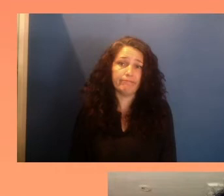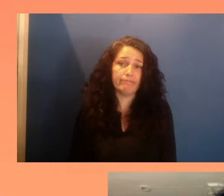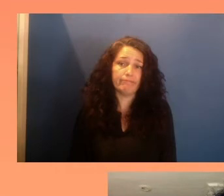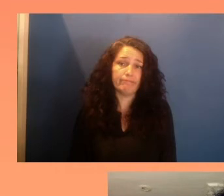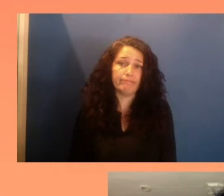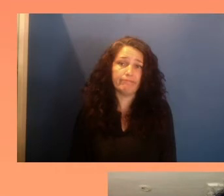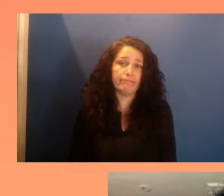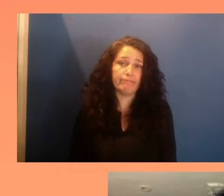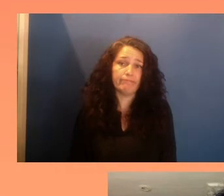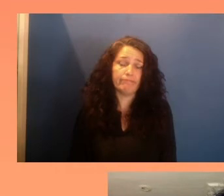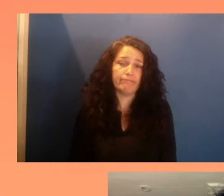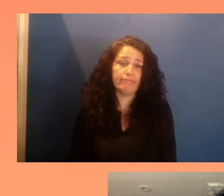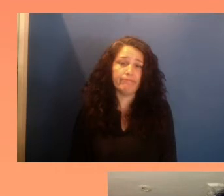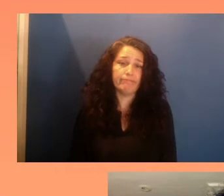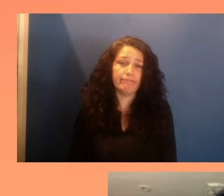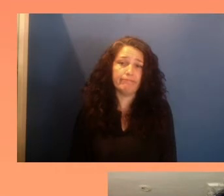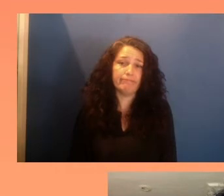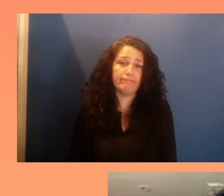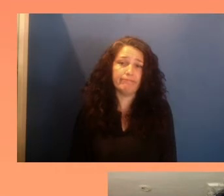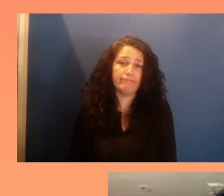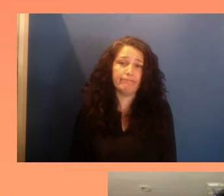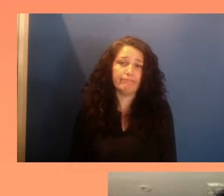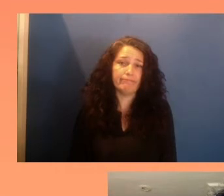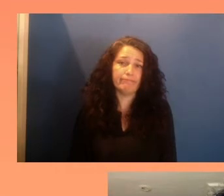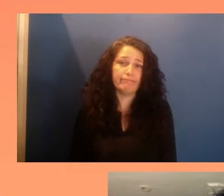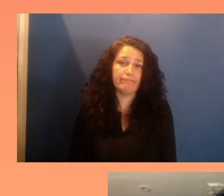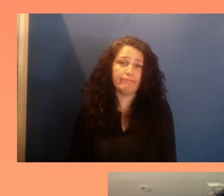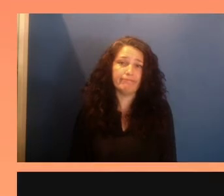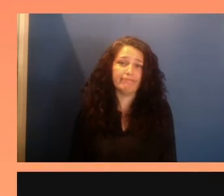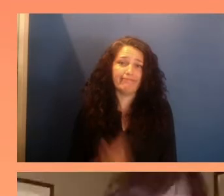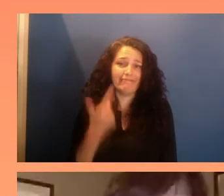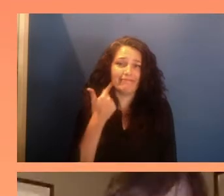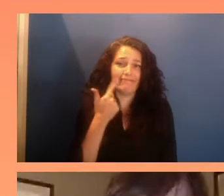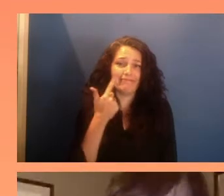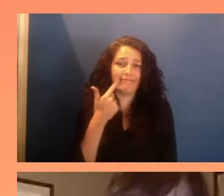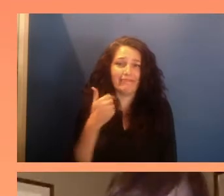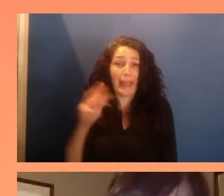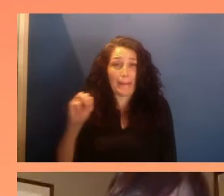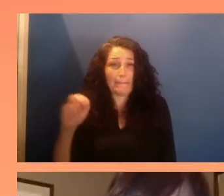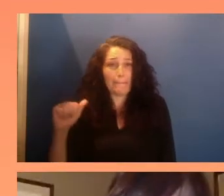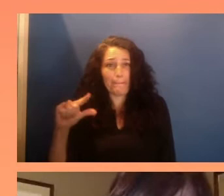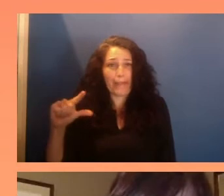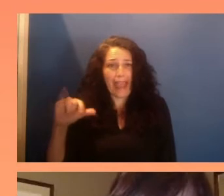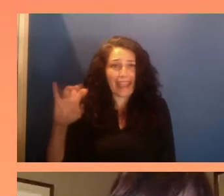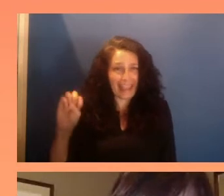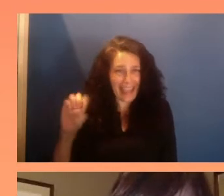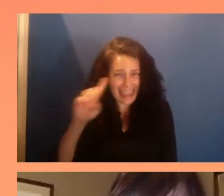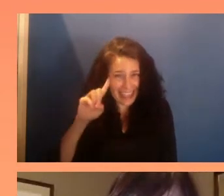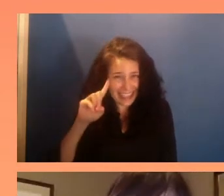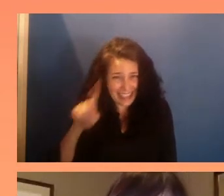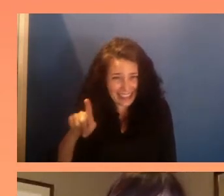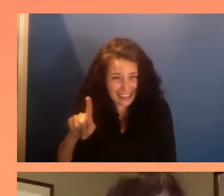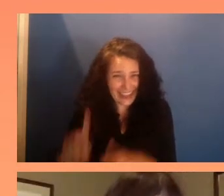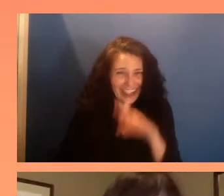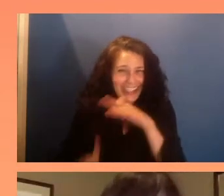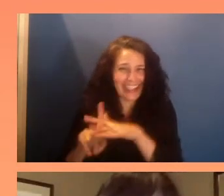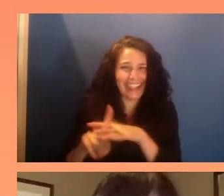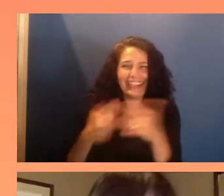I think Maggie, you're coming back in. Yeah. There you are. Yes, I'm coming back